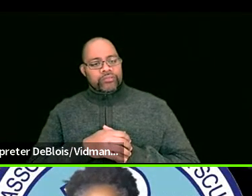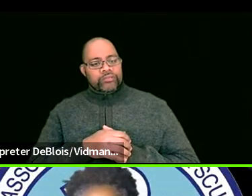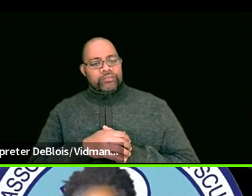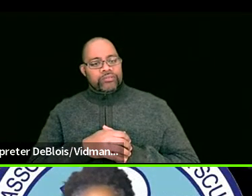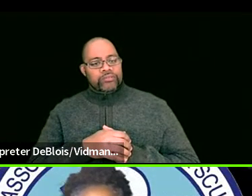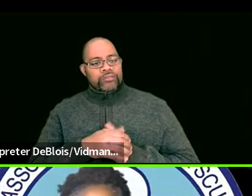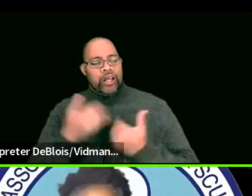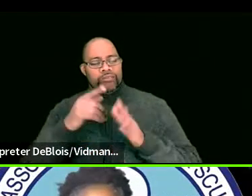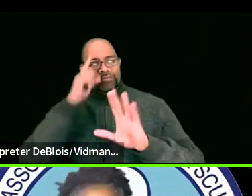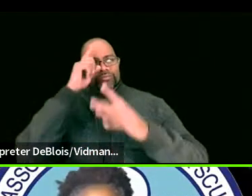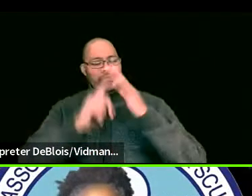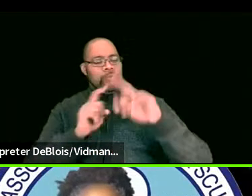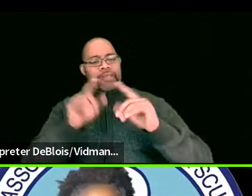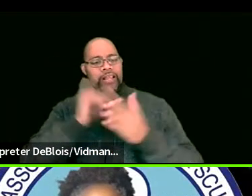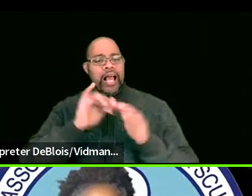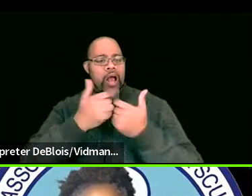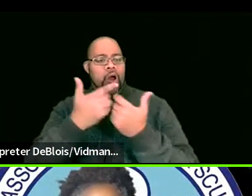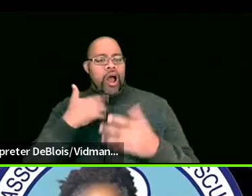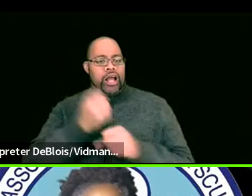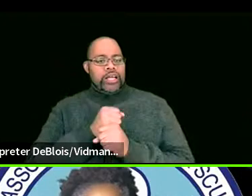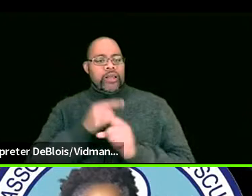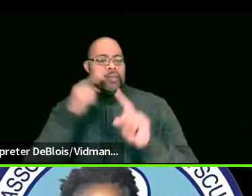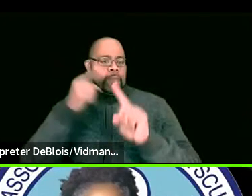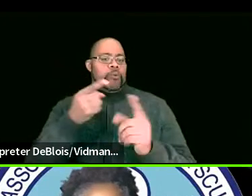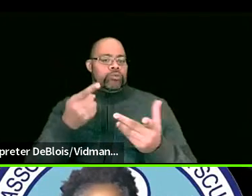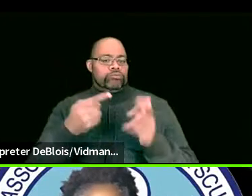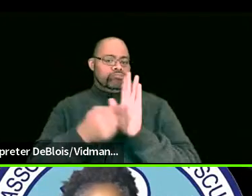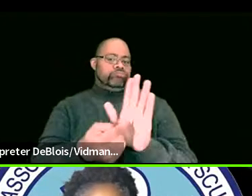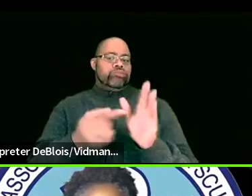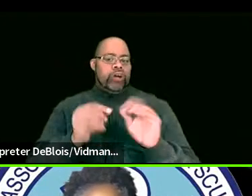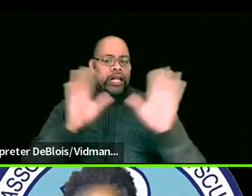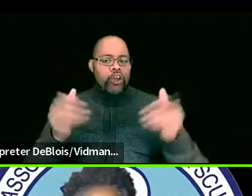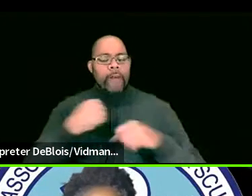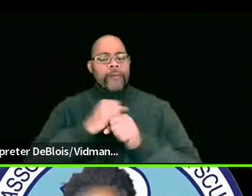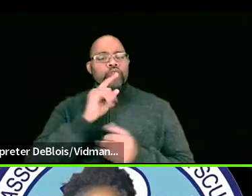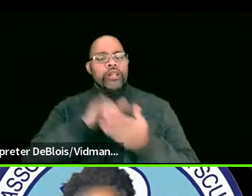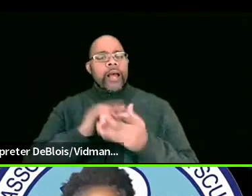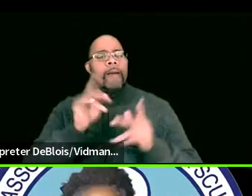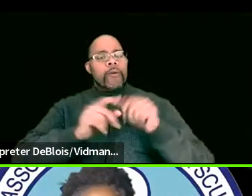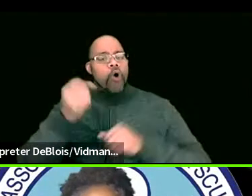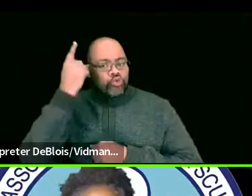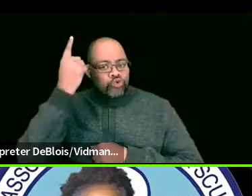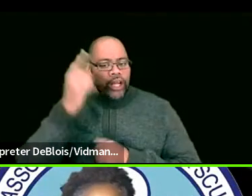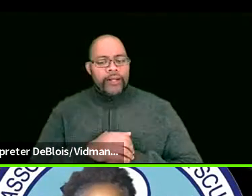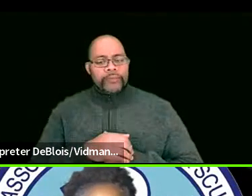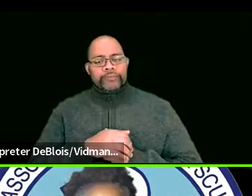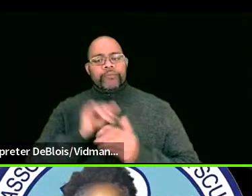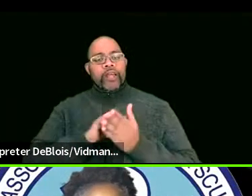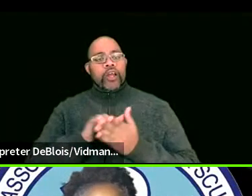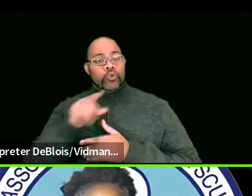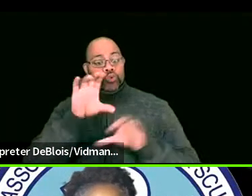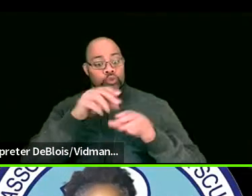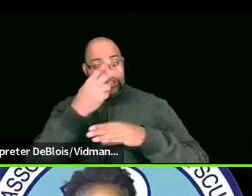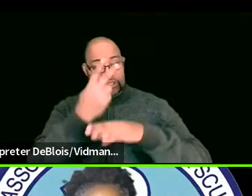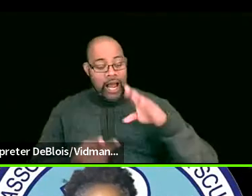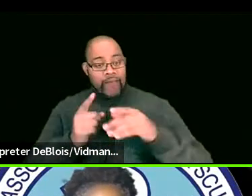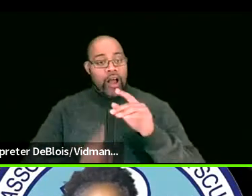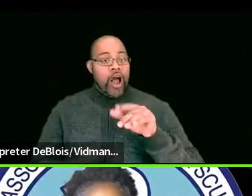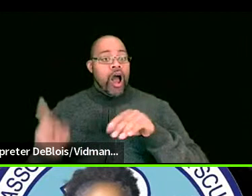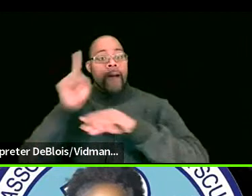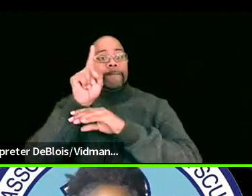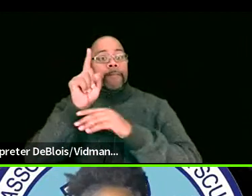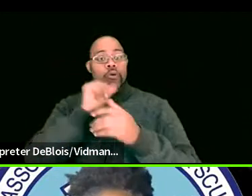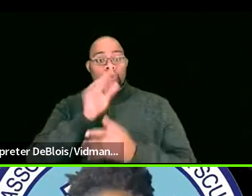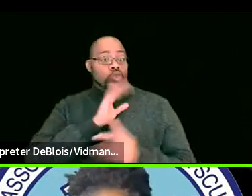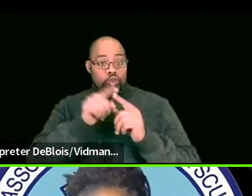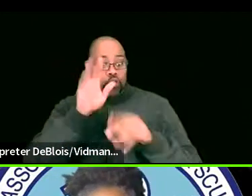I just lost my train of thought, but yeah, that's how I get the point across now. Just making sure that people understand that you do the dive and they come up and they don't